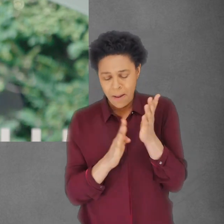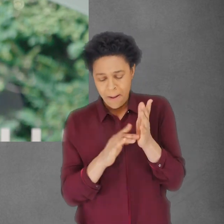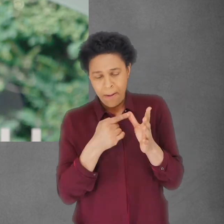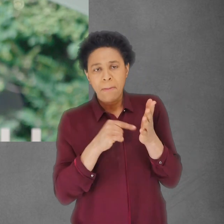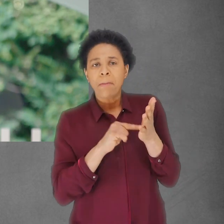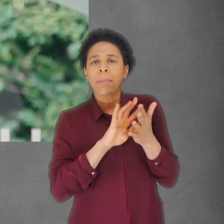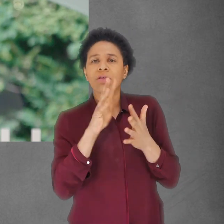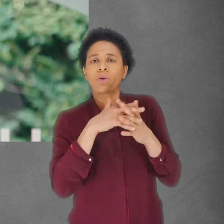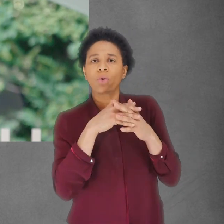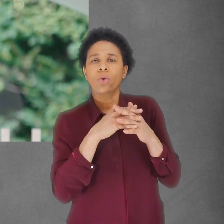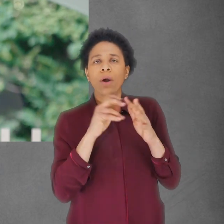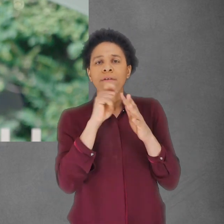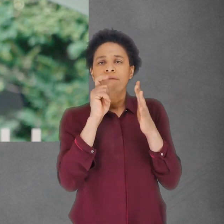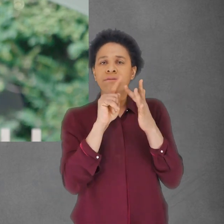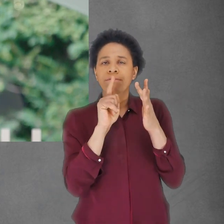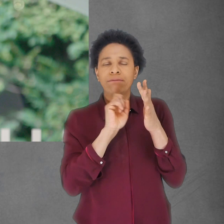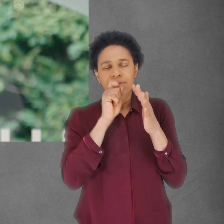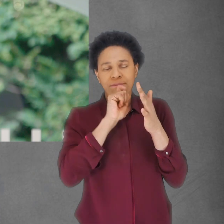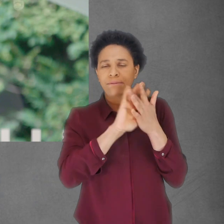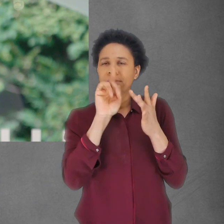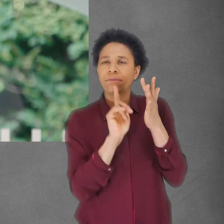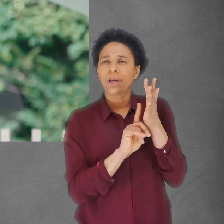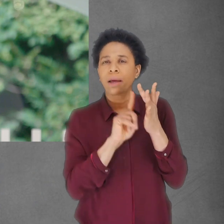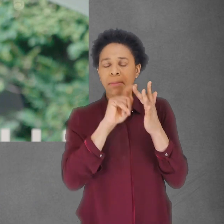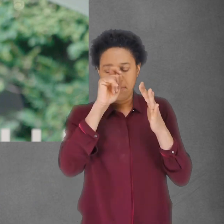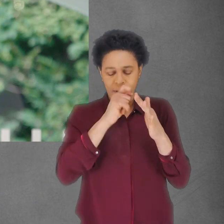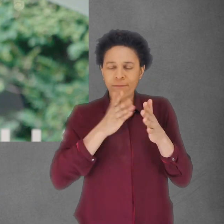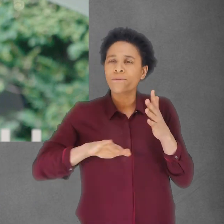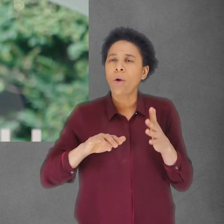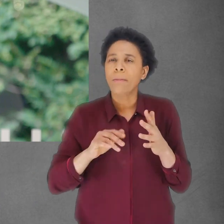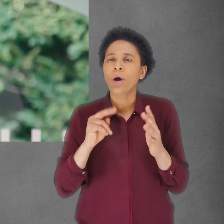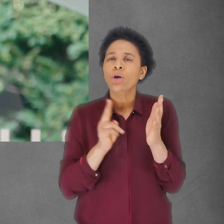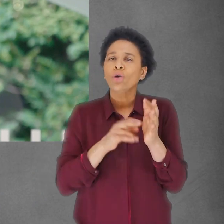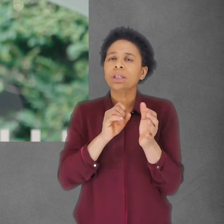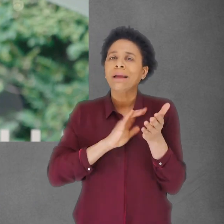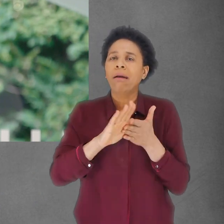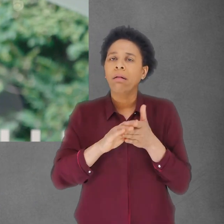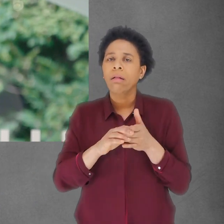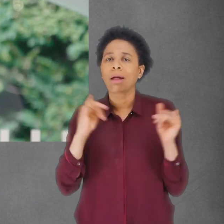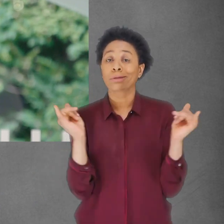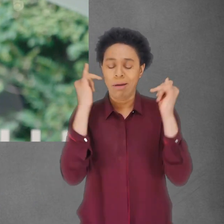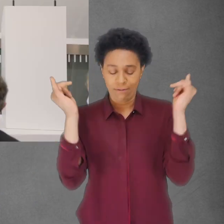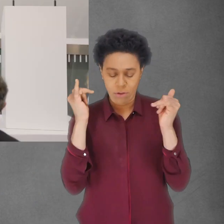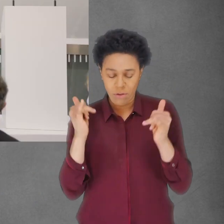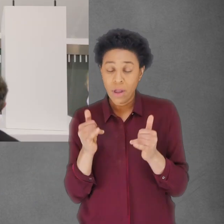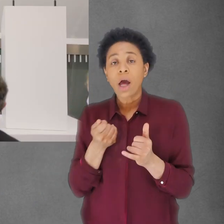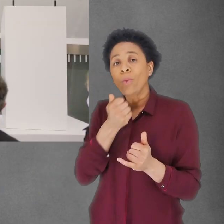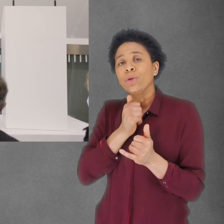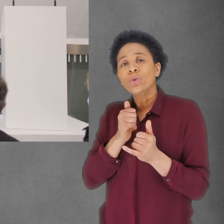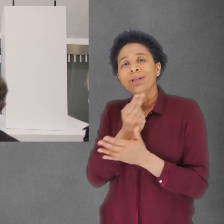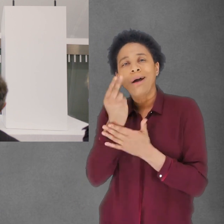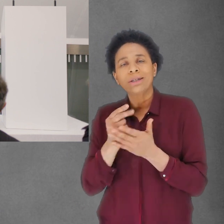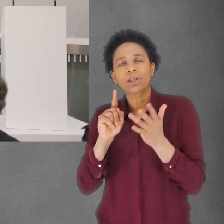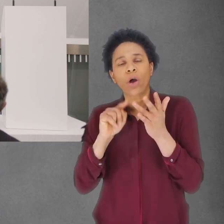Barrington. So if you would like to come and listen to some much needed music after this week, please do join us. Thank you